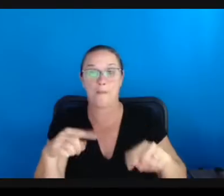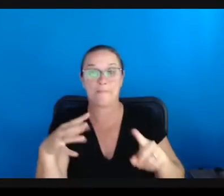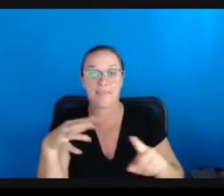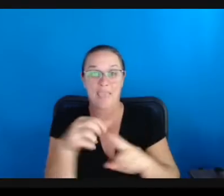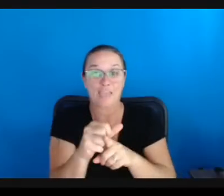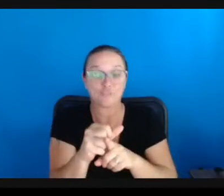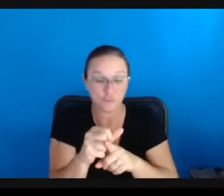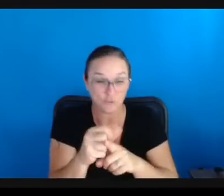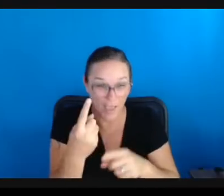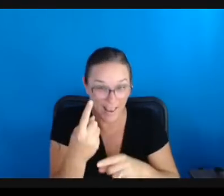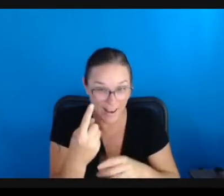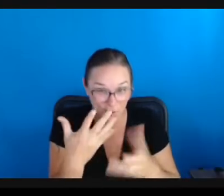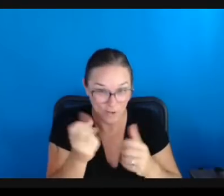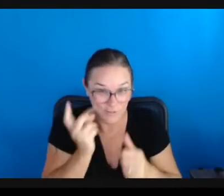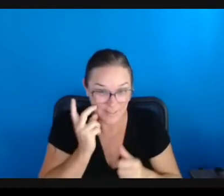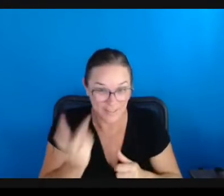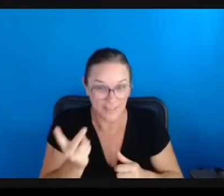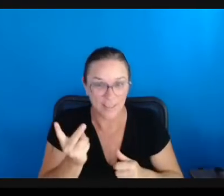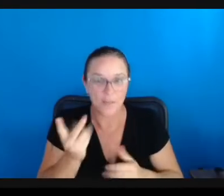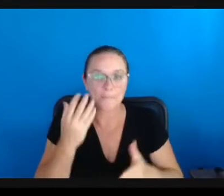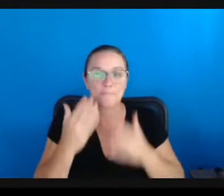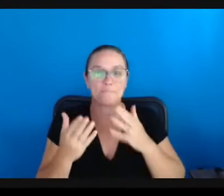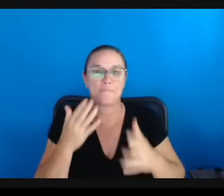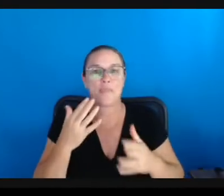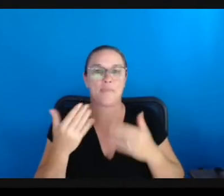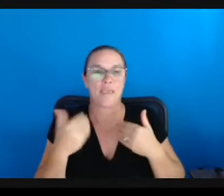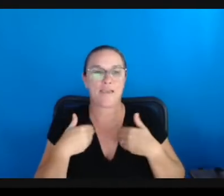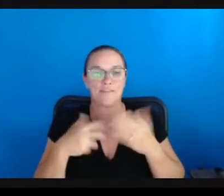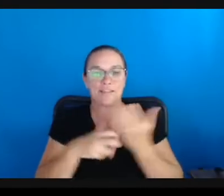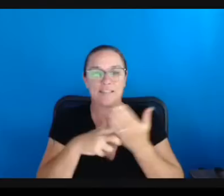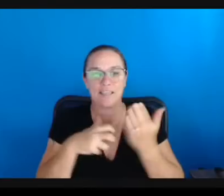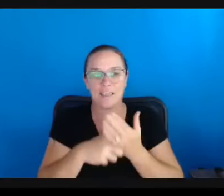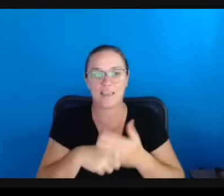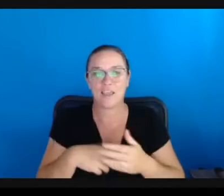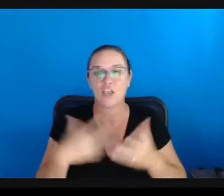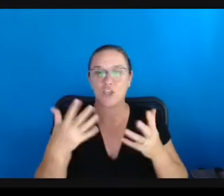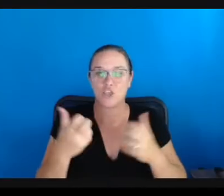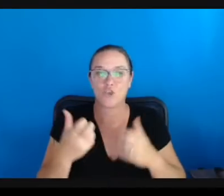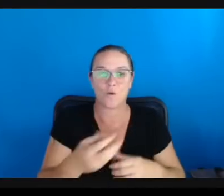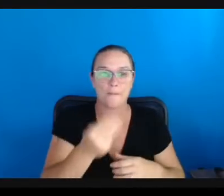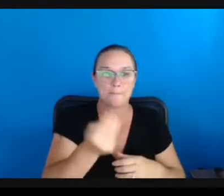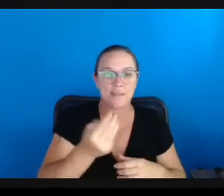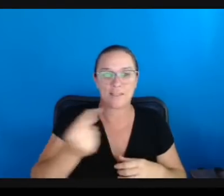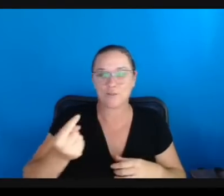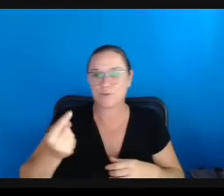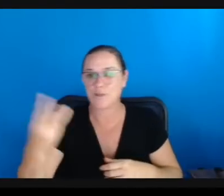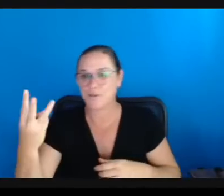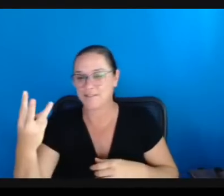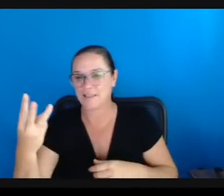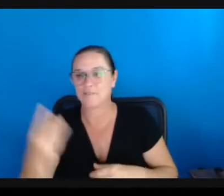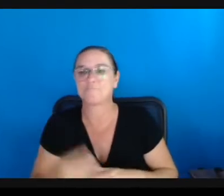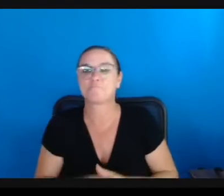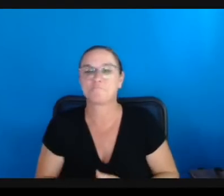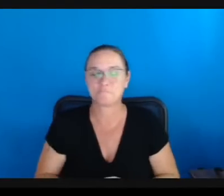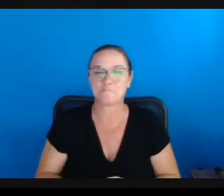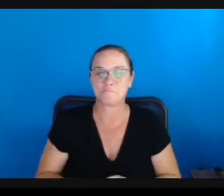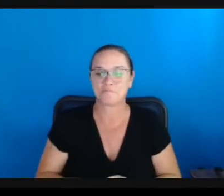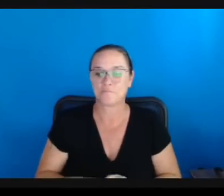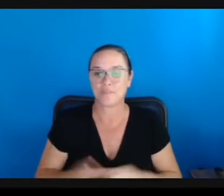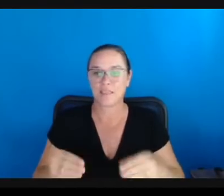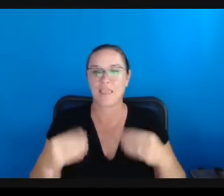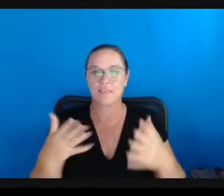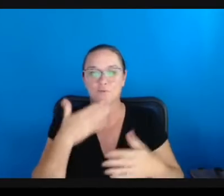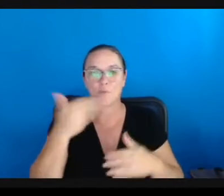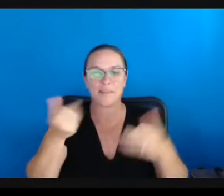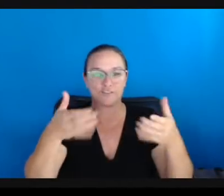probably book a ticket that would keep me here from Monday, Tuesday, and Wednesday if it was me, right? Gives you the best chance